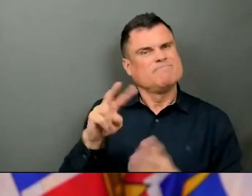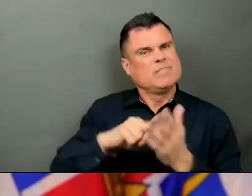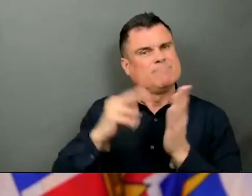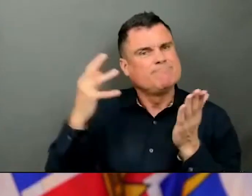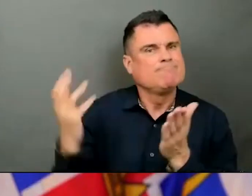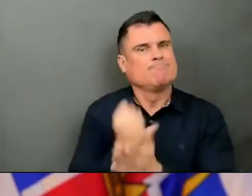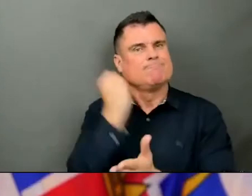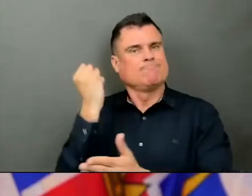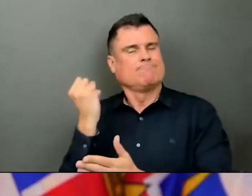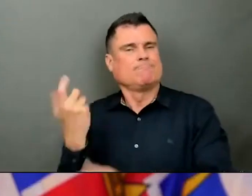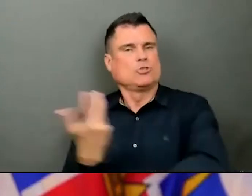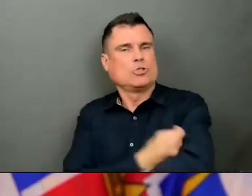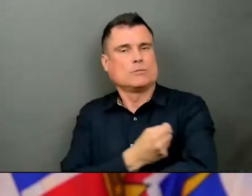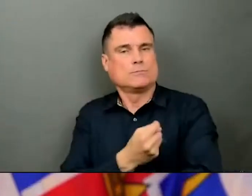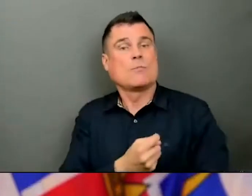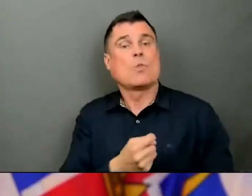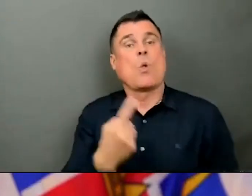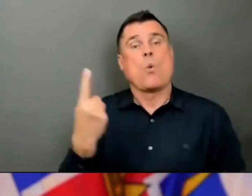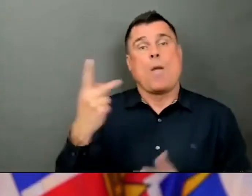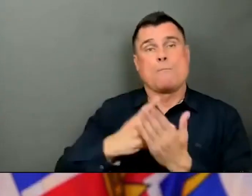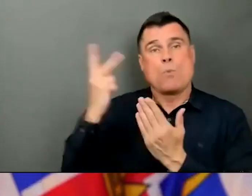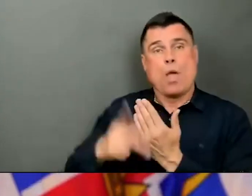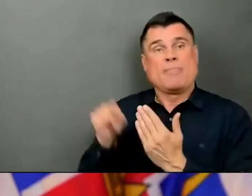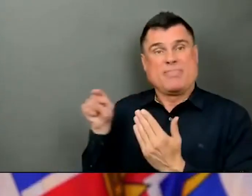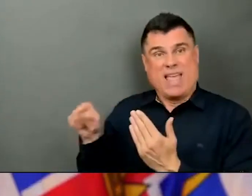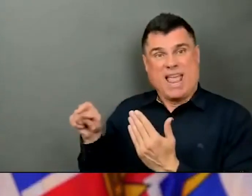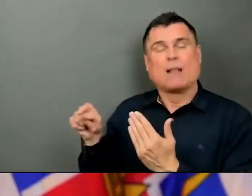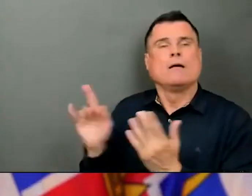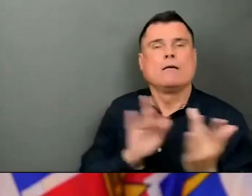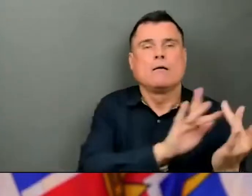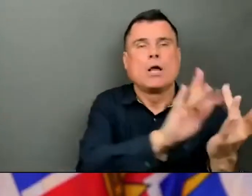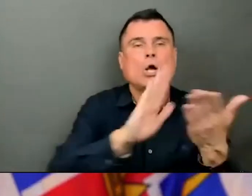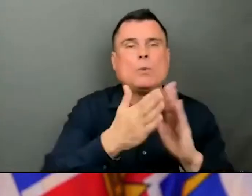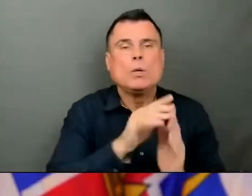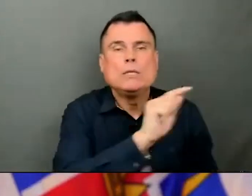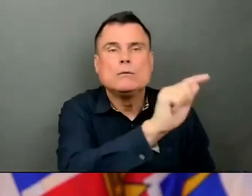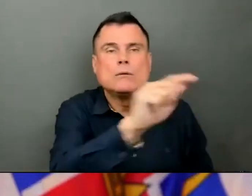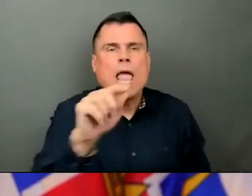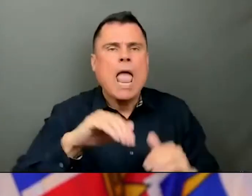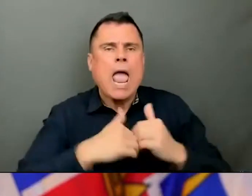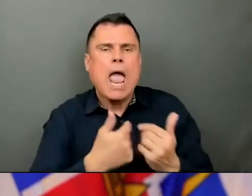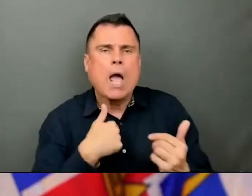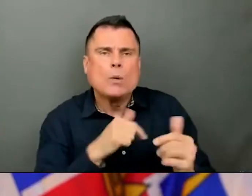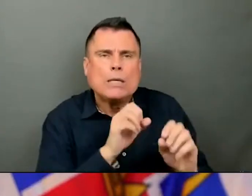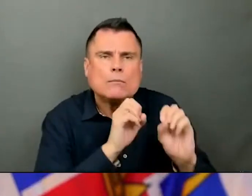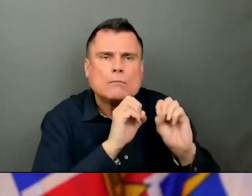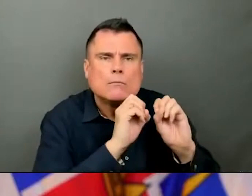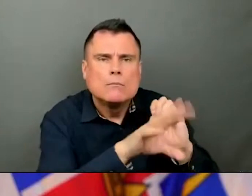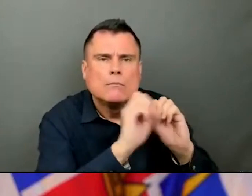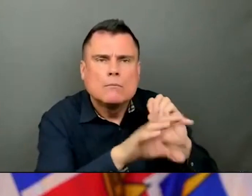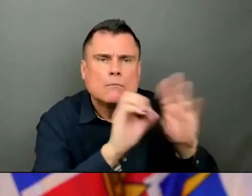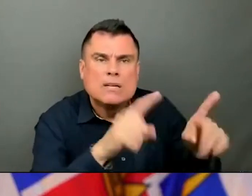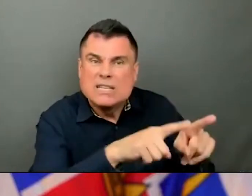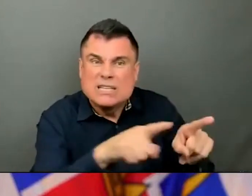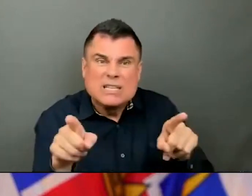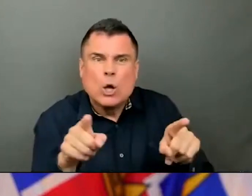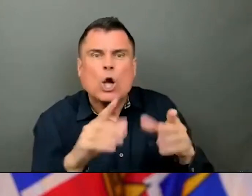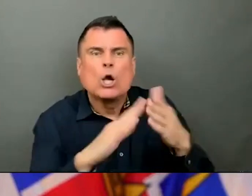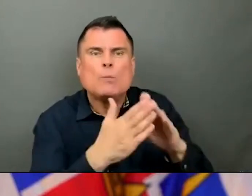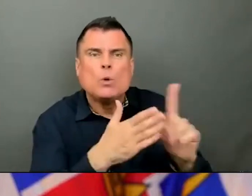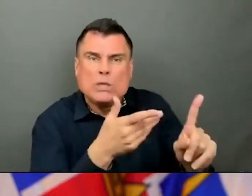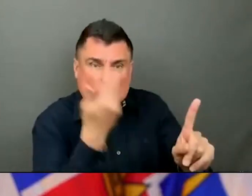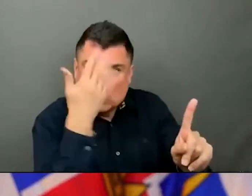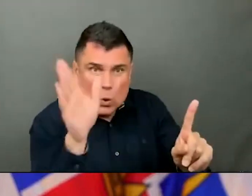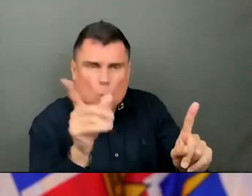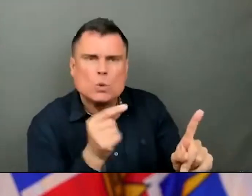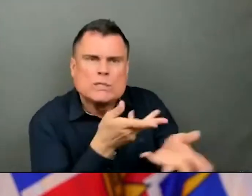we engage with people who know their community a little better to find out what the